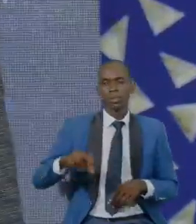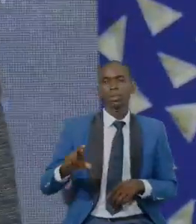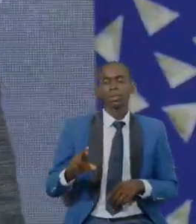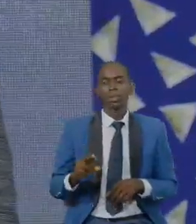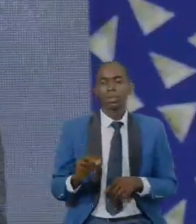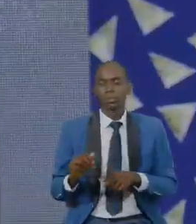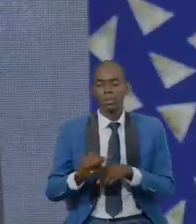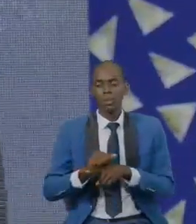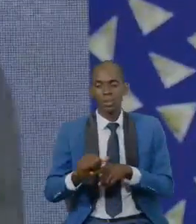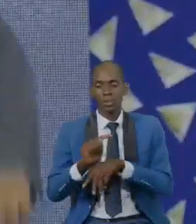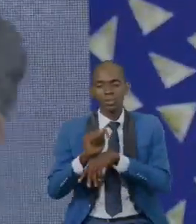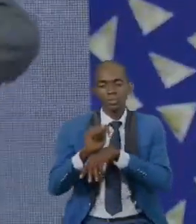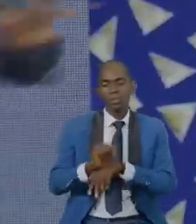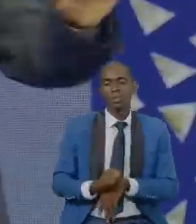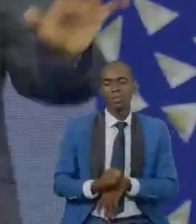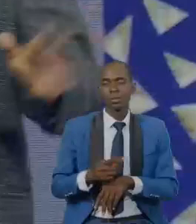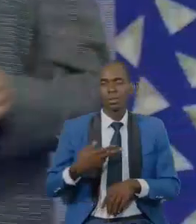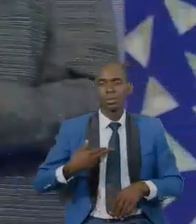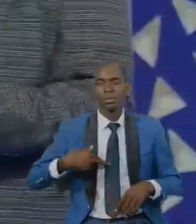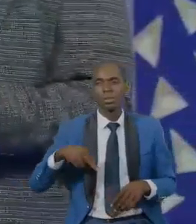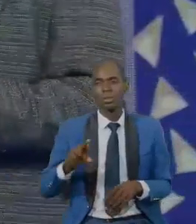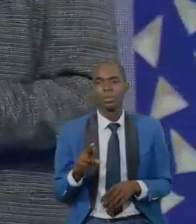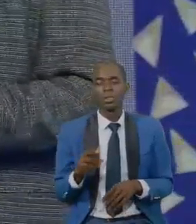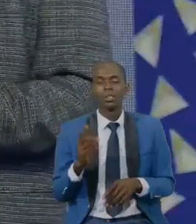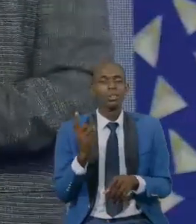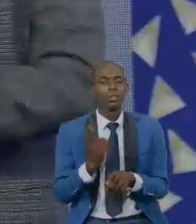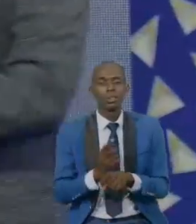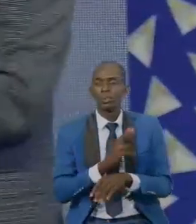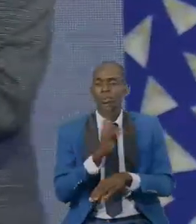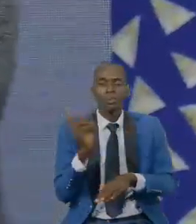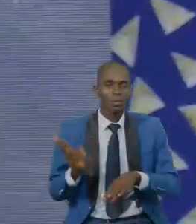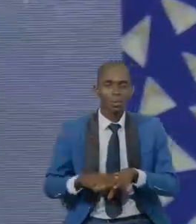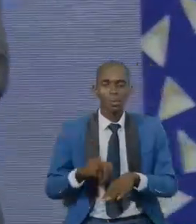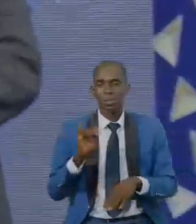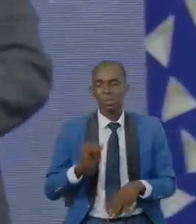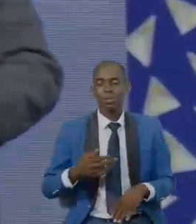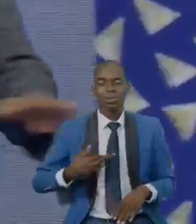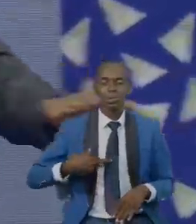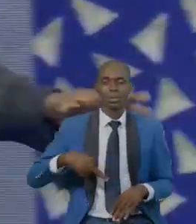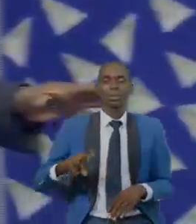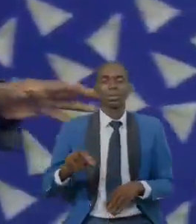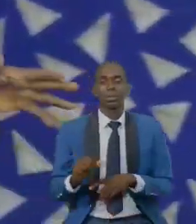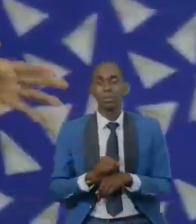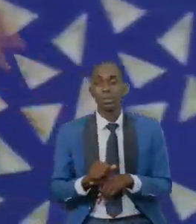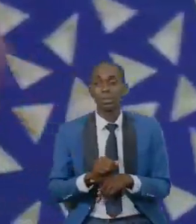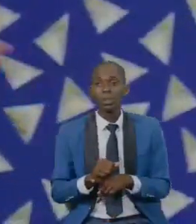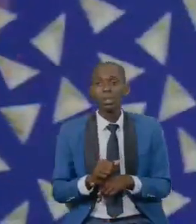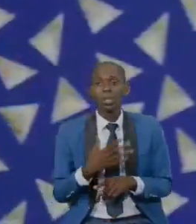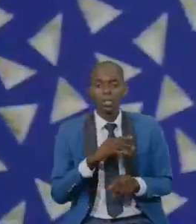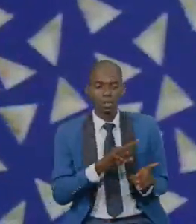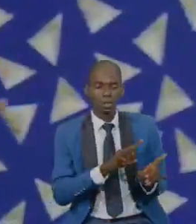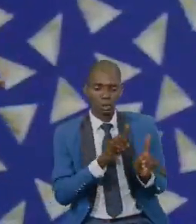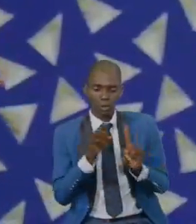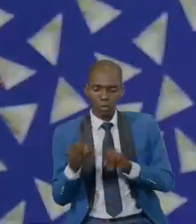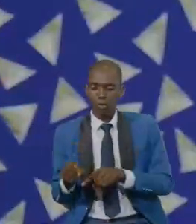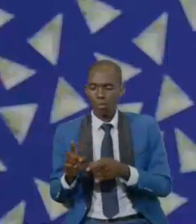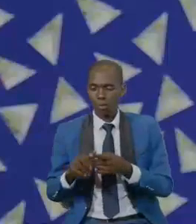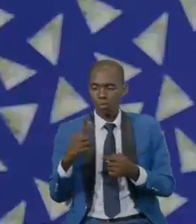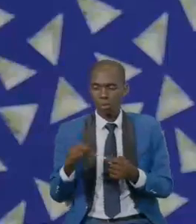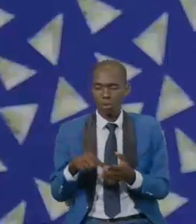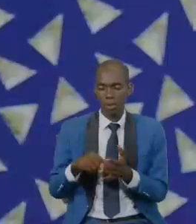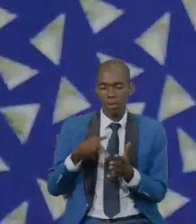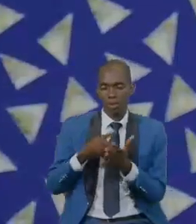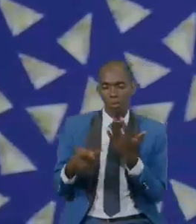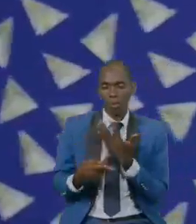traditionally religious, habitually religious, and you come to the crusade like you have come tonight,